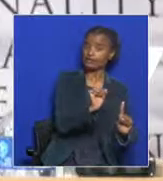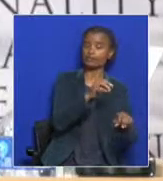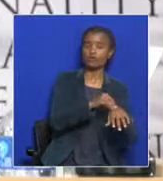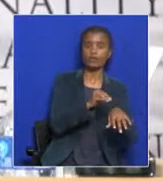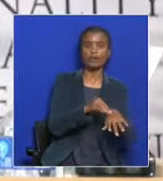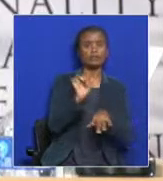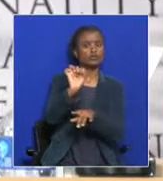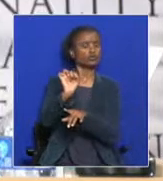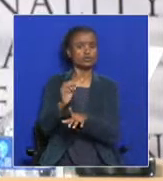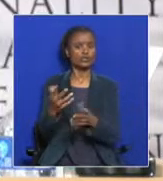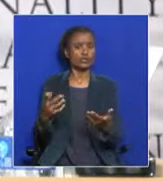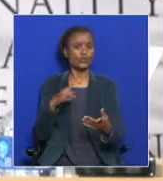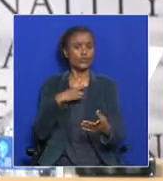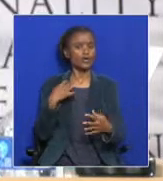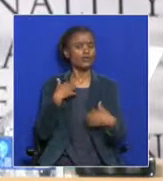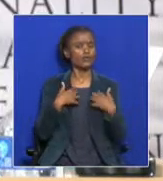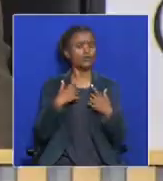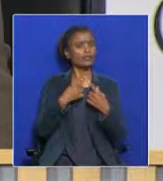to happen?